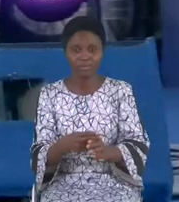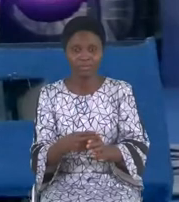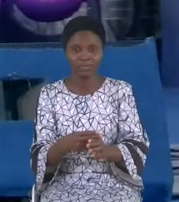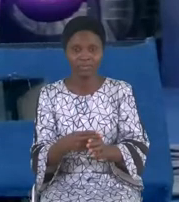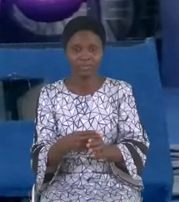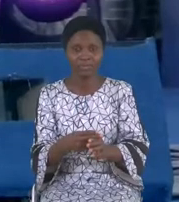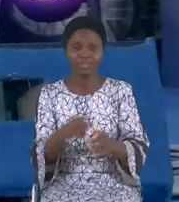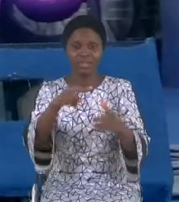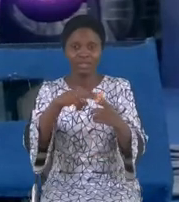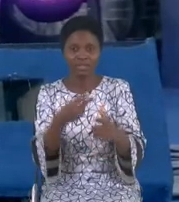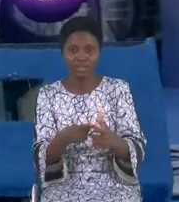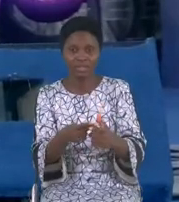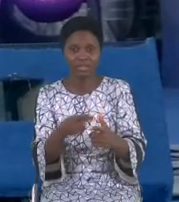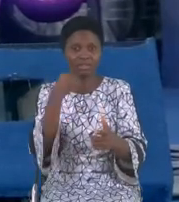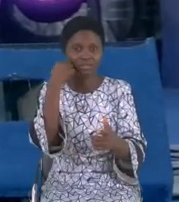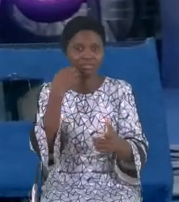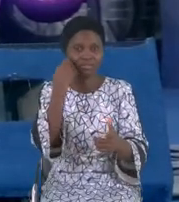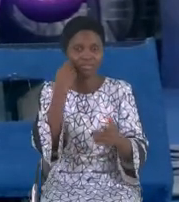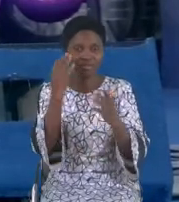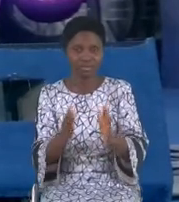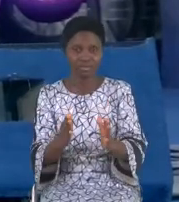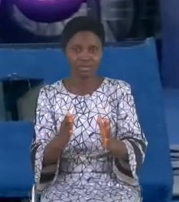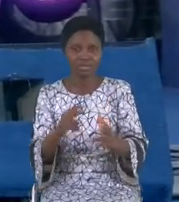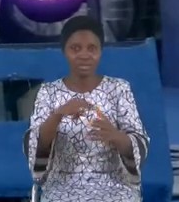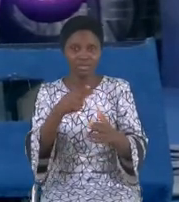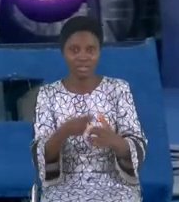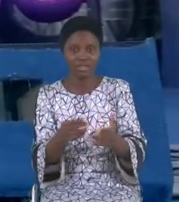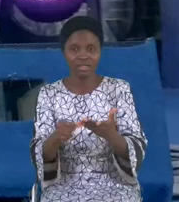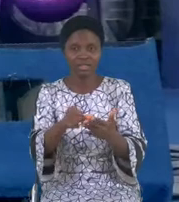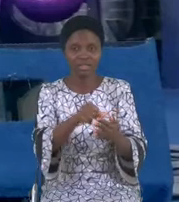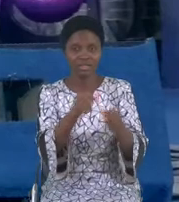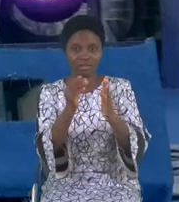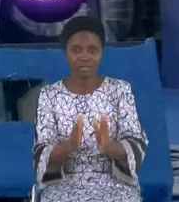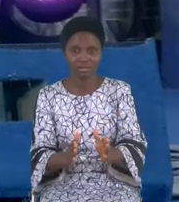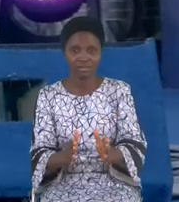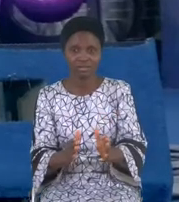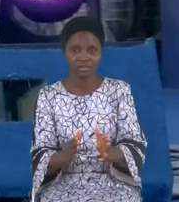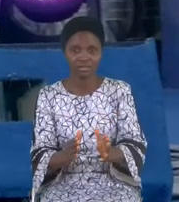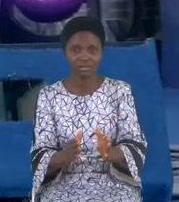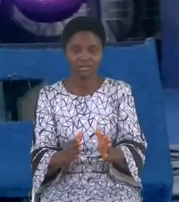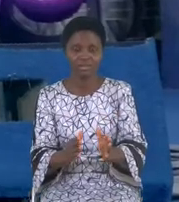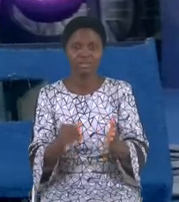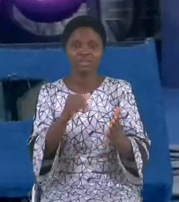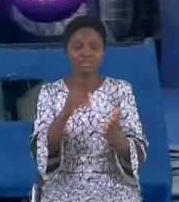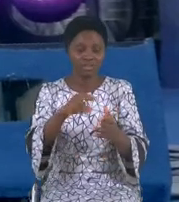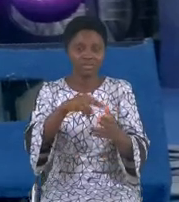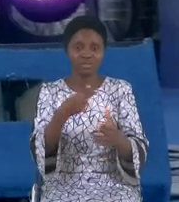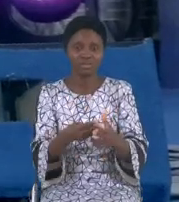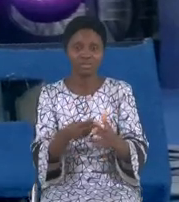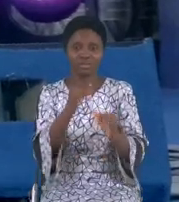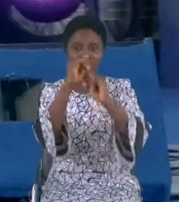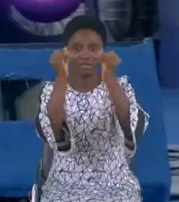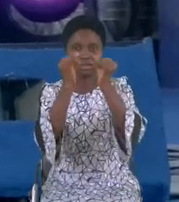neither idolaters nor not adulterers nor a family feminist no